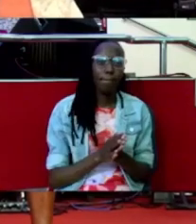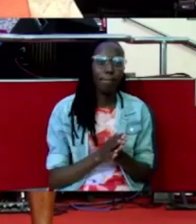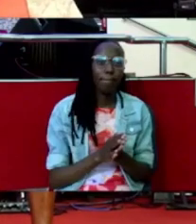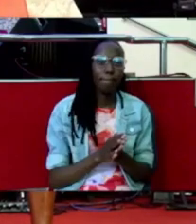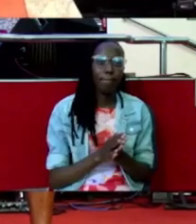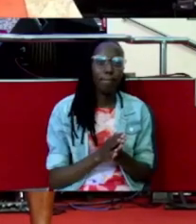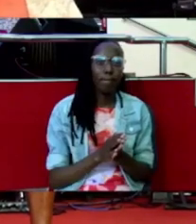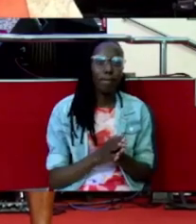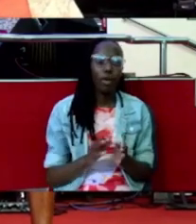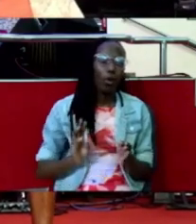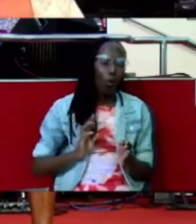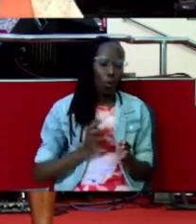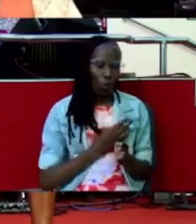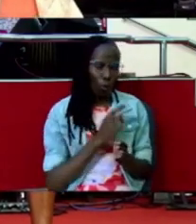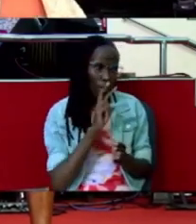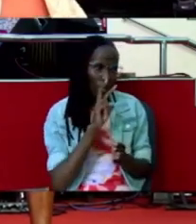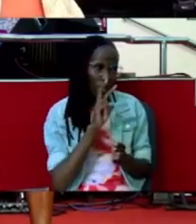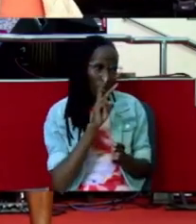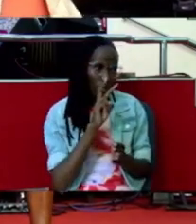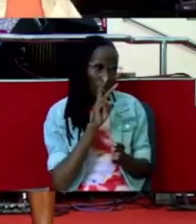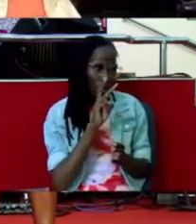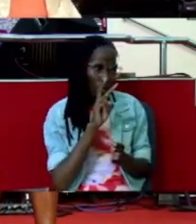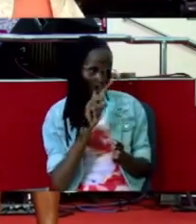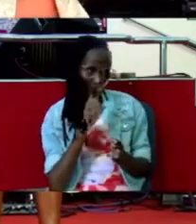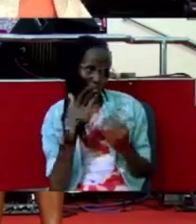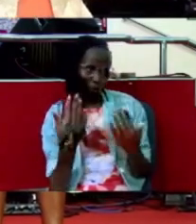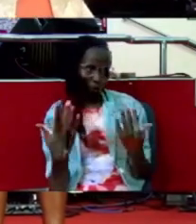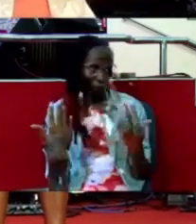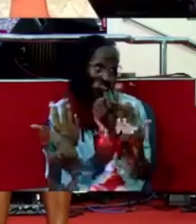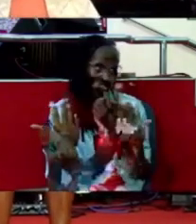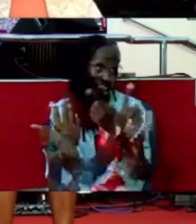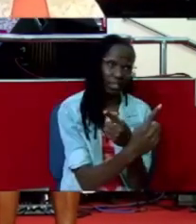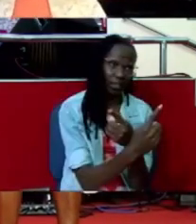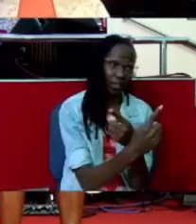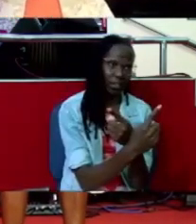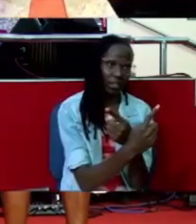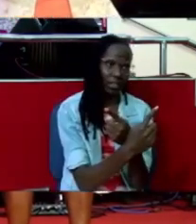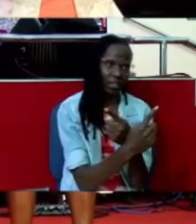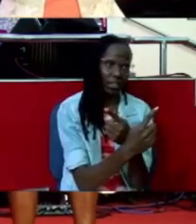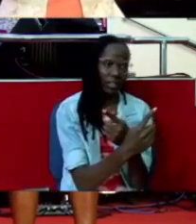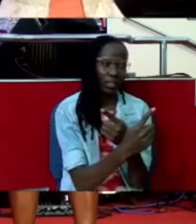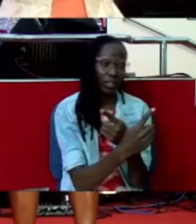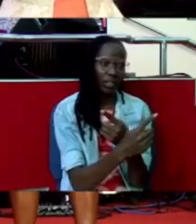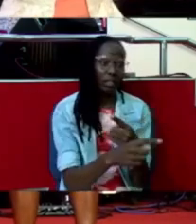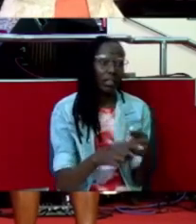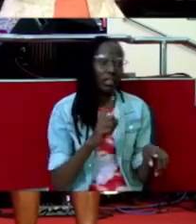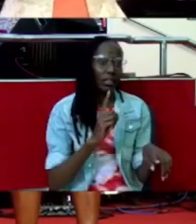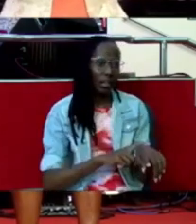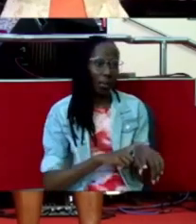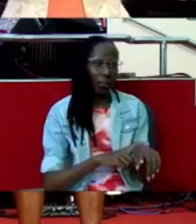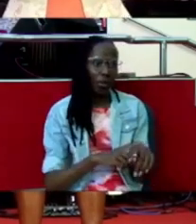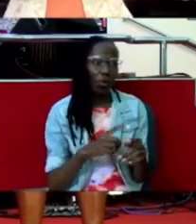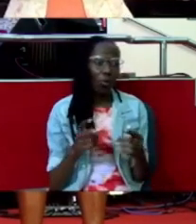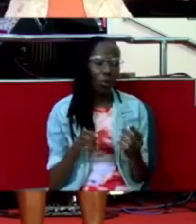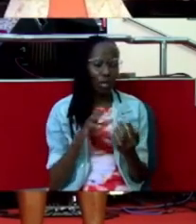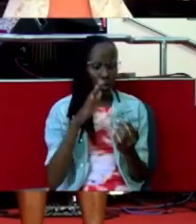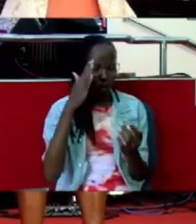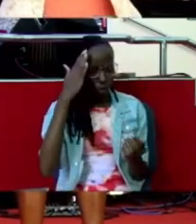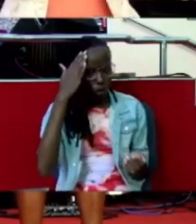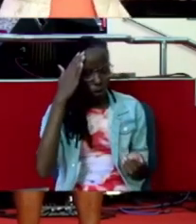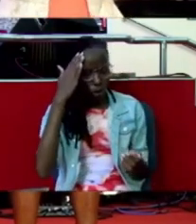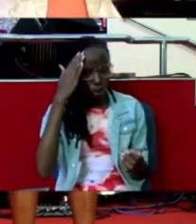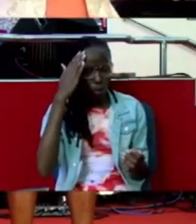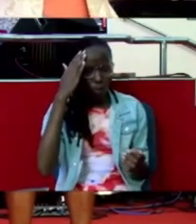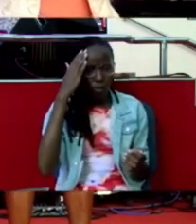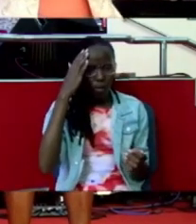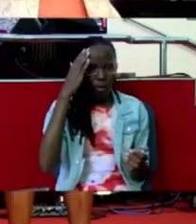we view things differently. Tunaangalia mambo kwa njia tofauti. When we identify a cause in it.